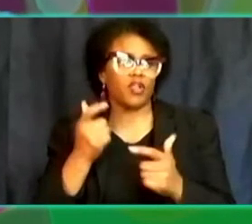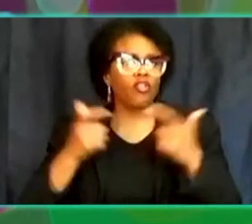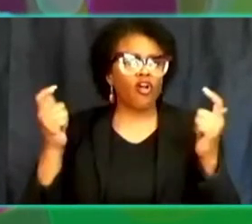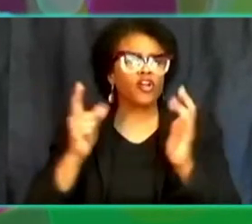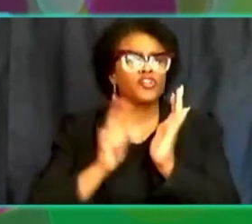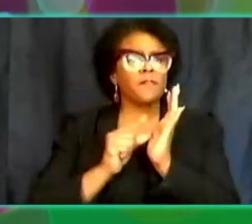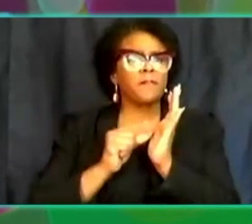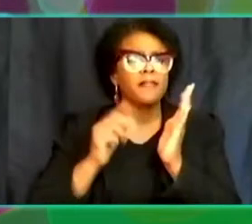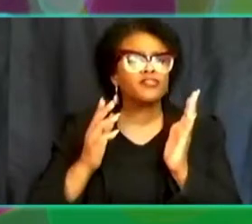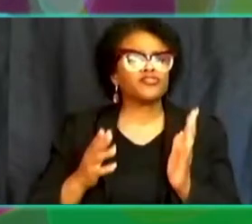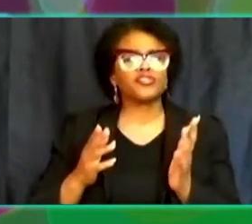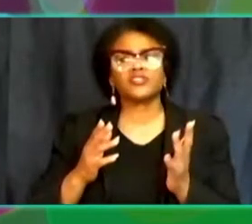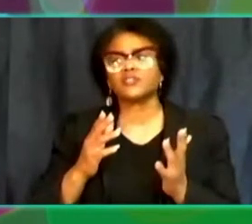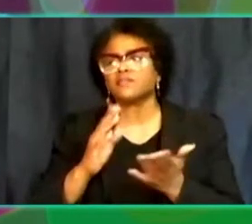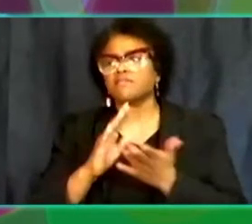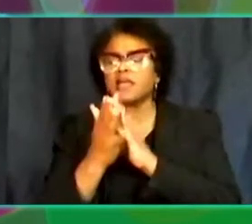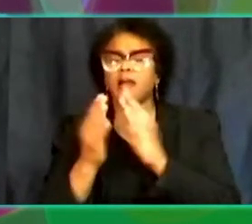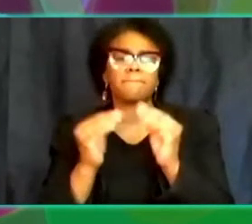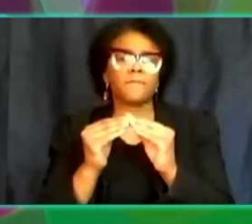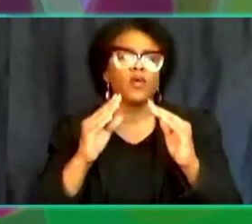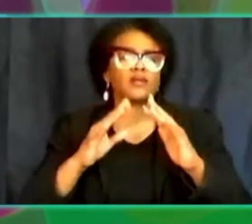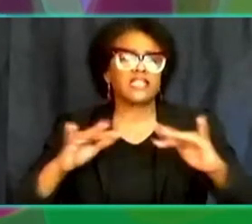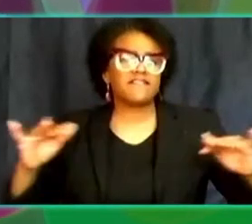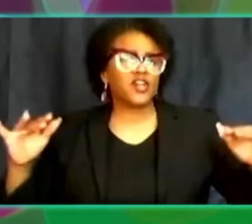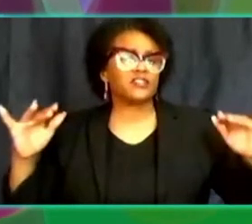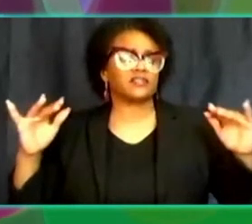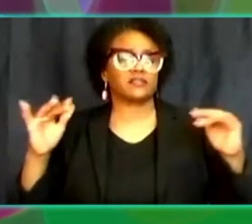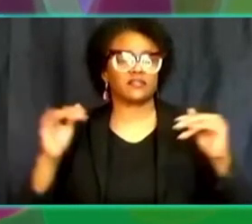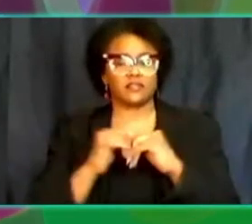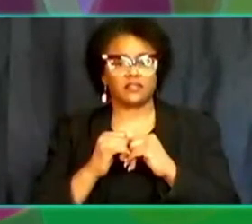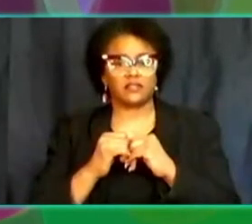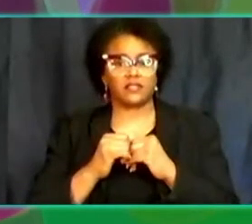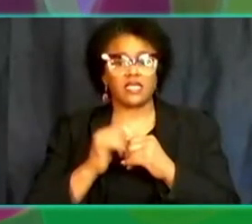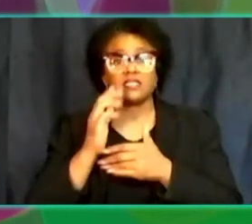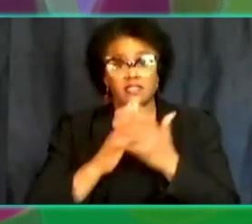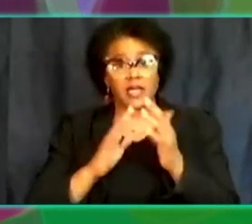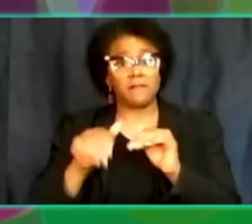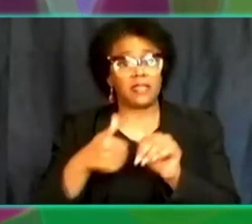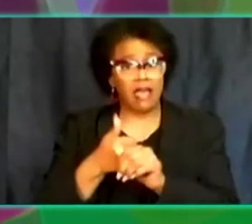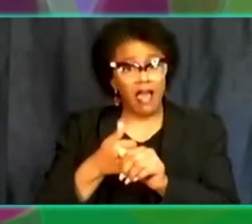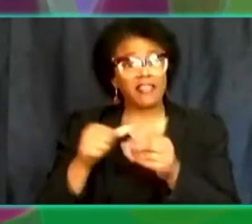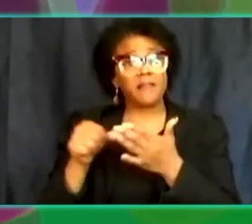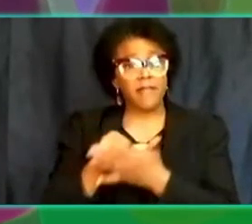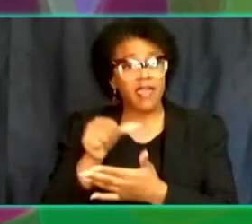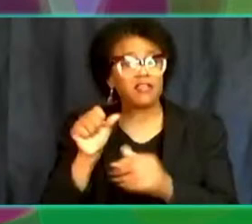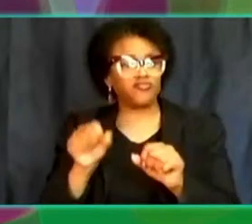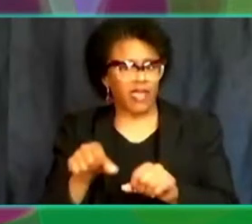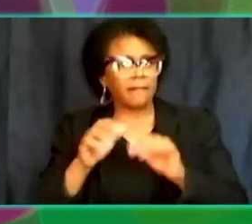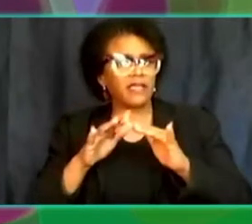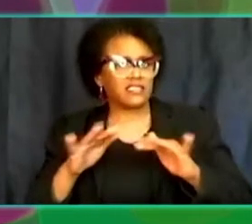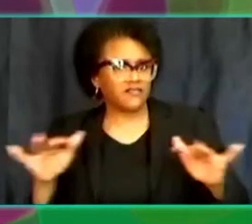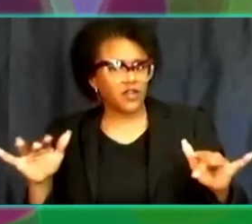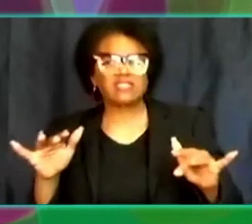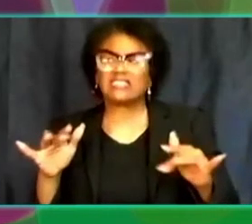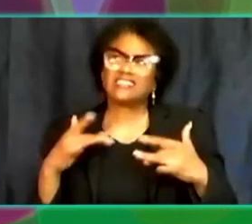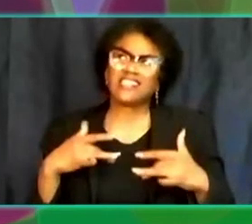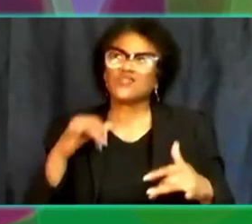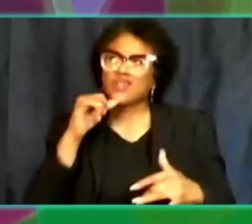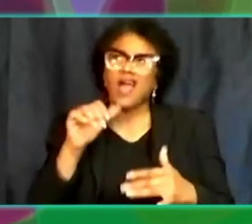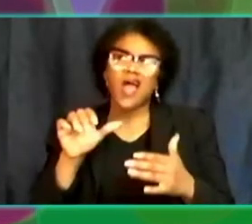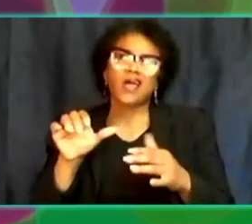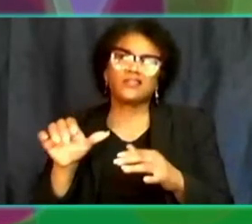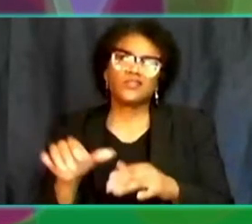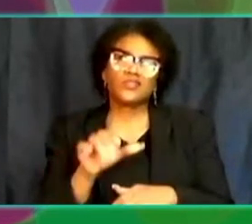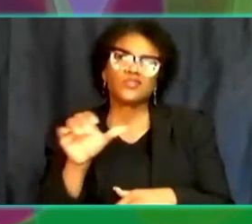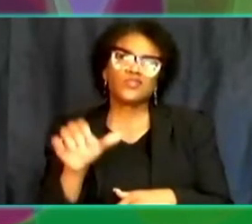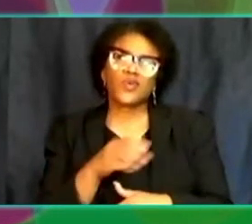diverse. I think they need to also be diverse behind the page too, which I think they don't do as well. And if they do,